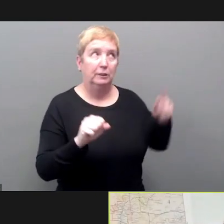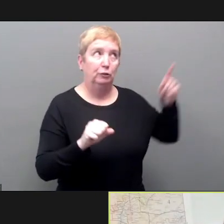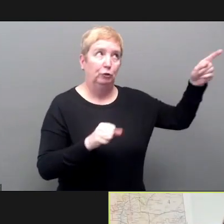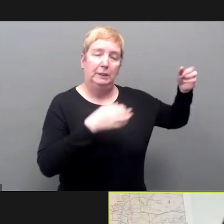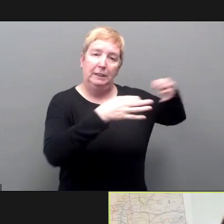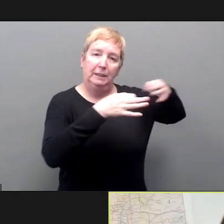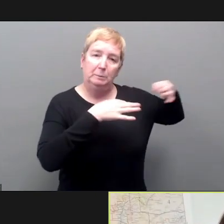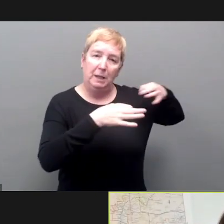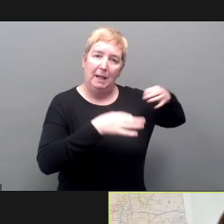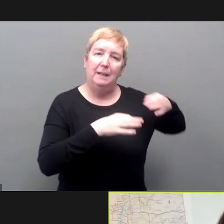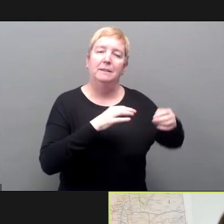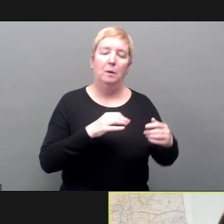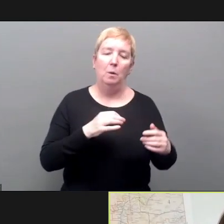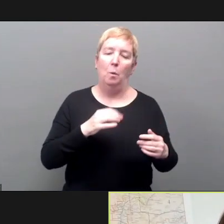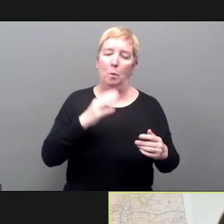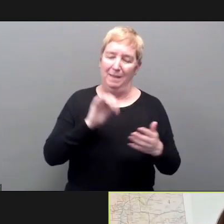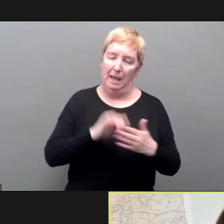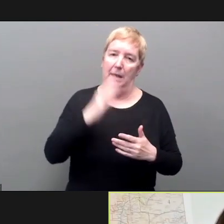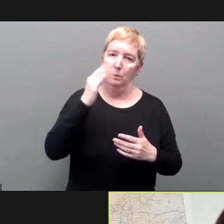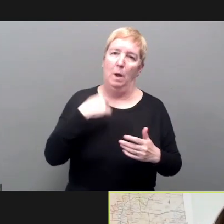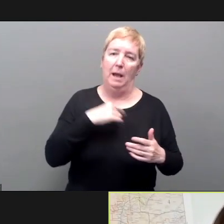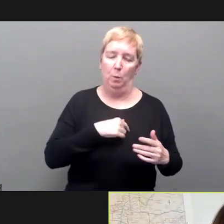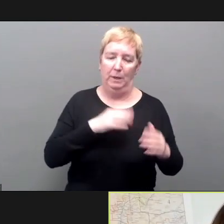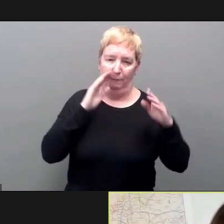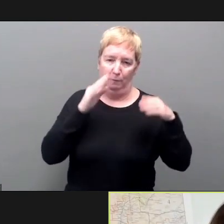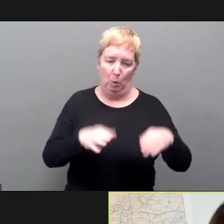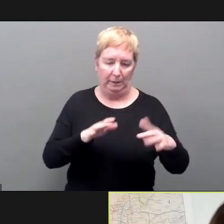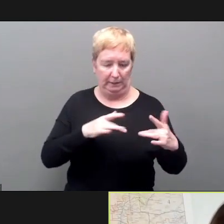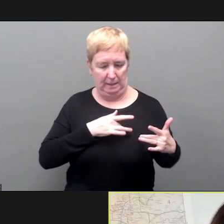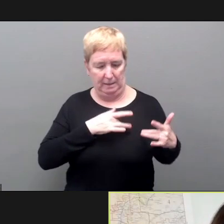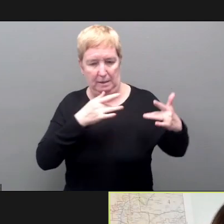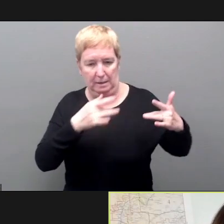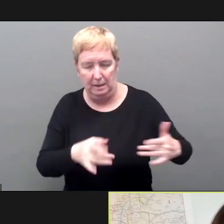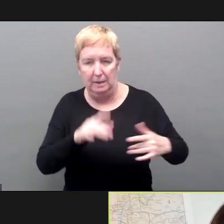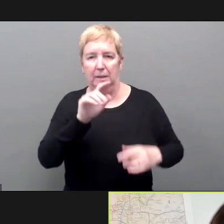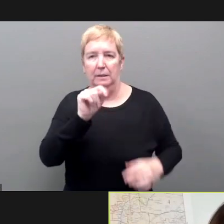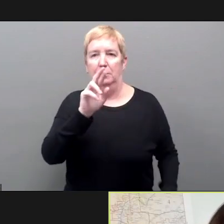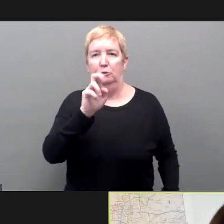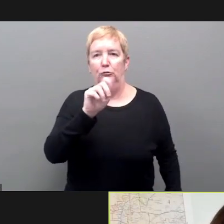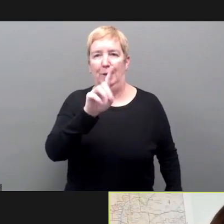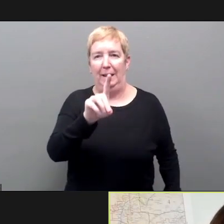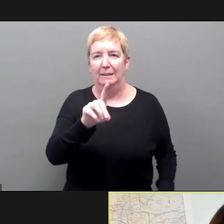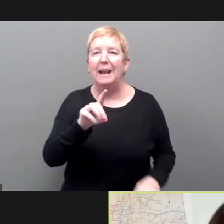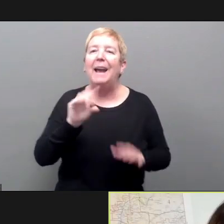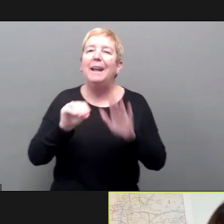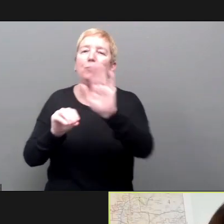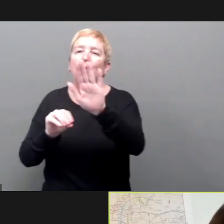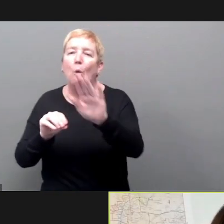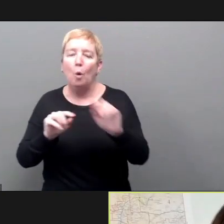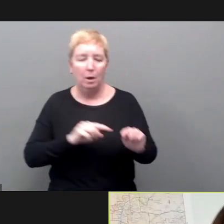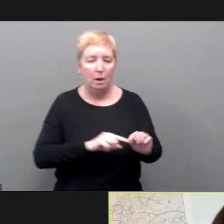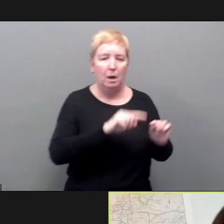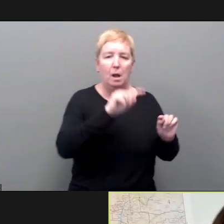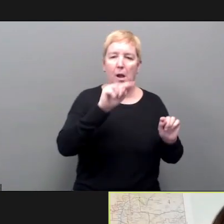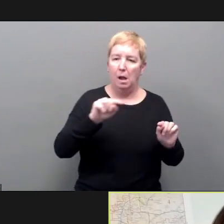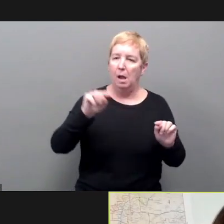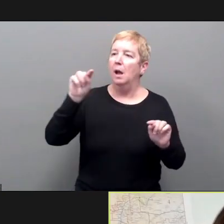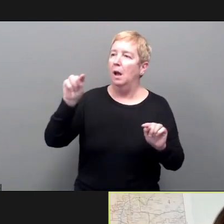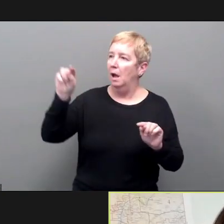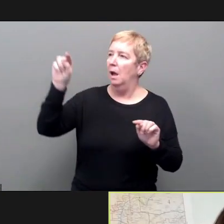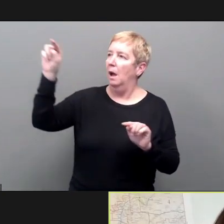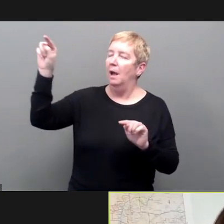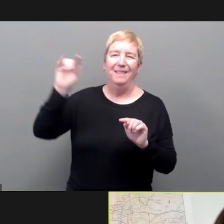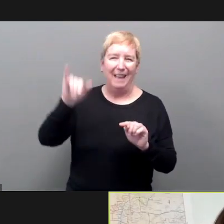that trending is really important, and that black line that you were showing earlier, because teachers, they may not have a really